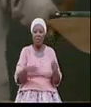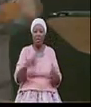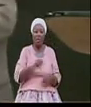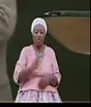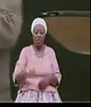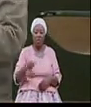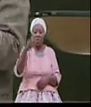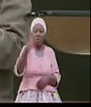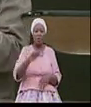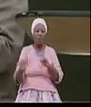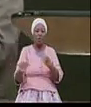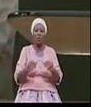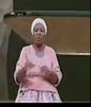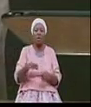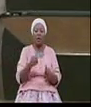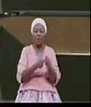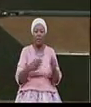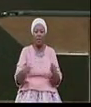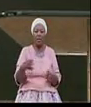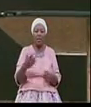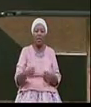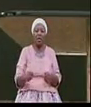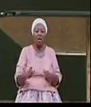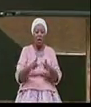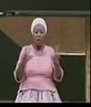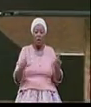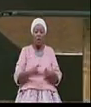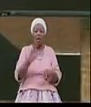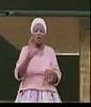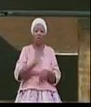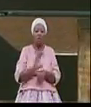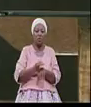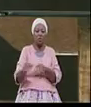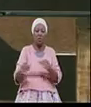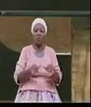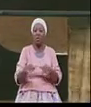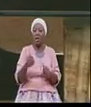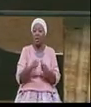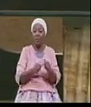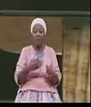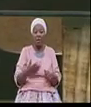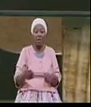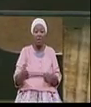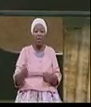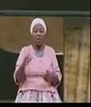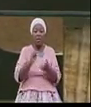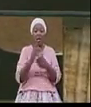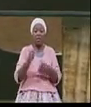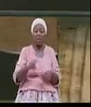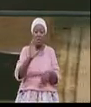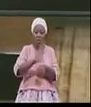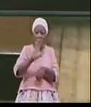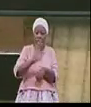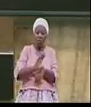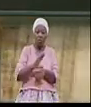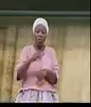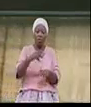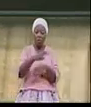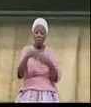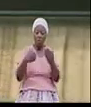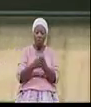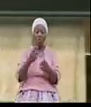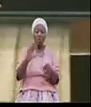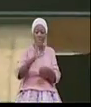of God does, everything a local church does, everything a denomination, the whole